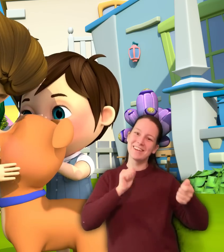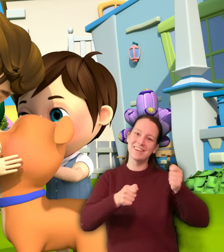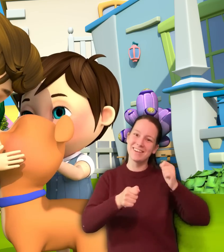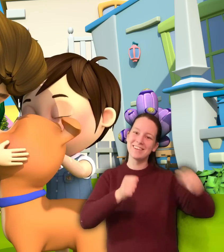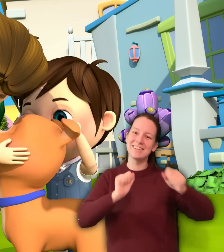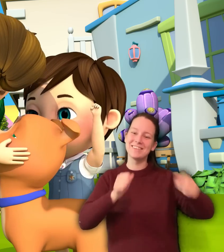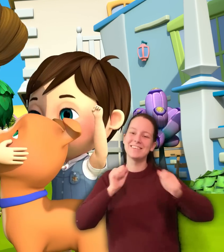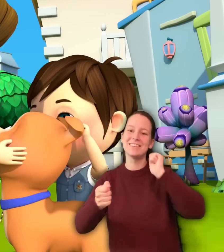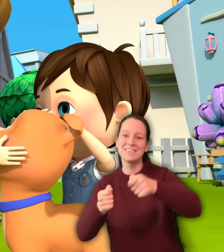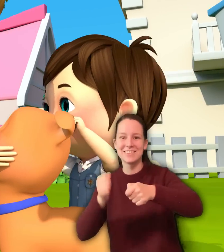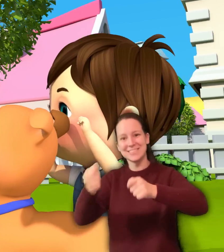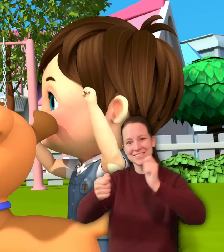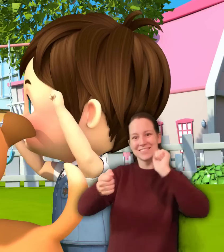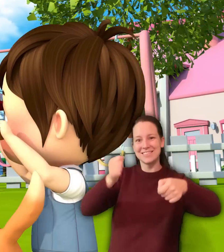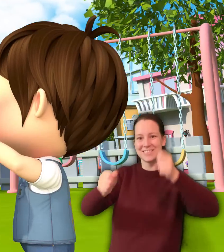three